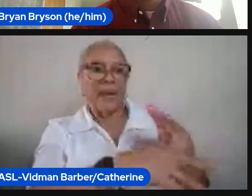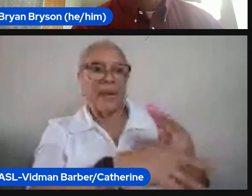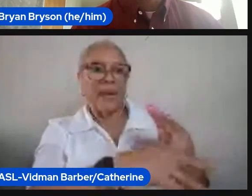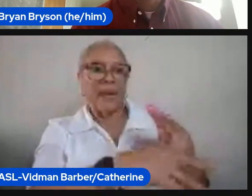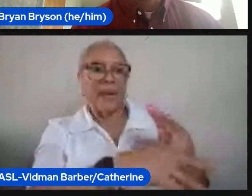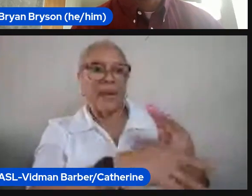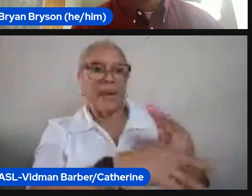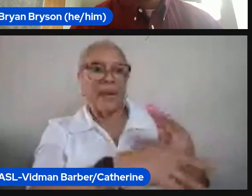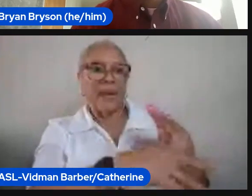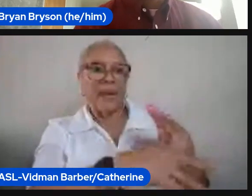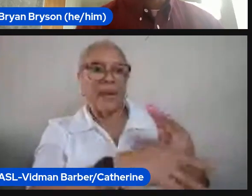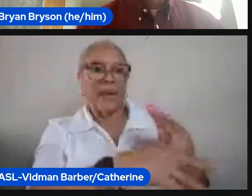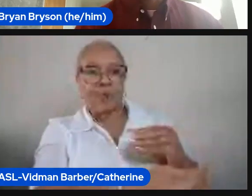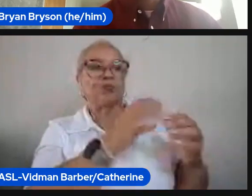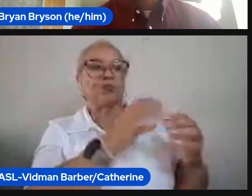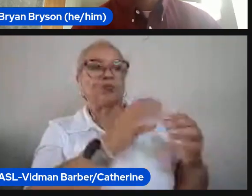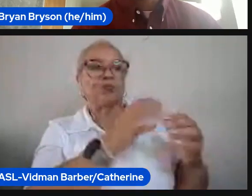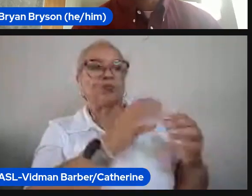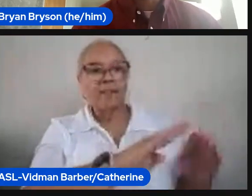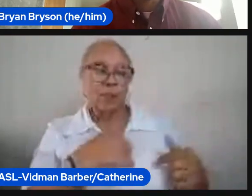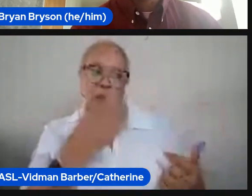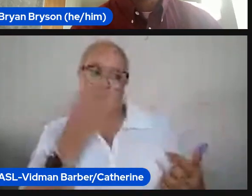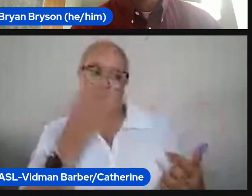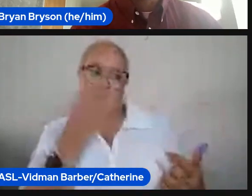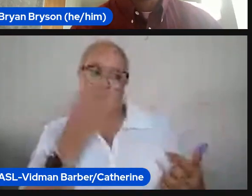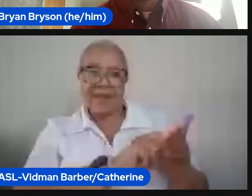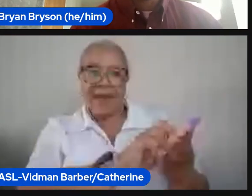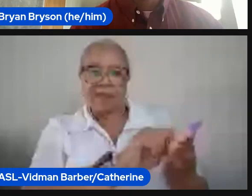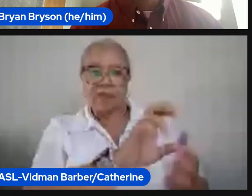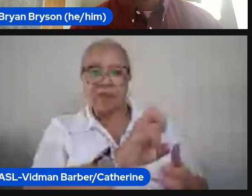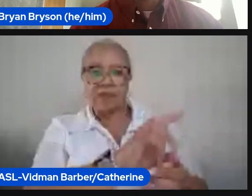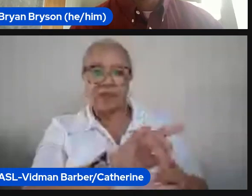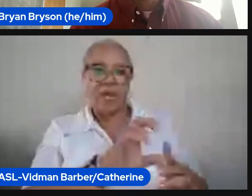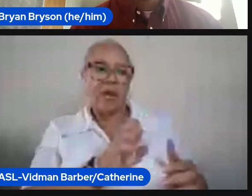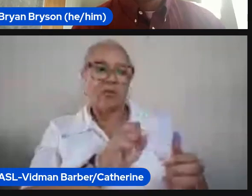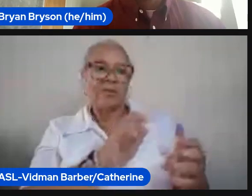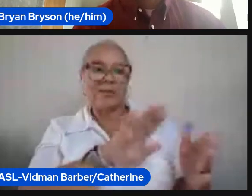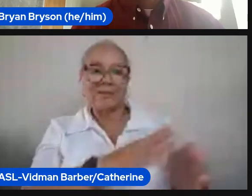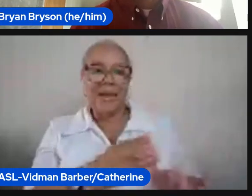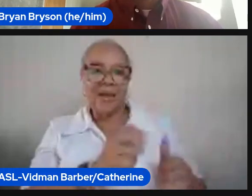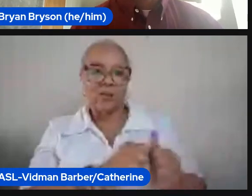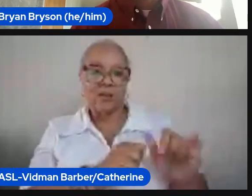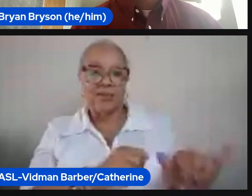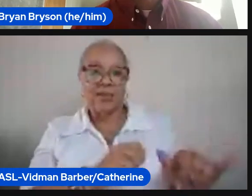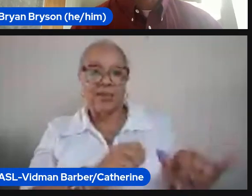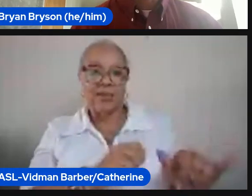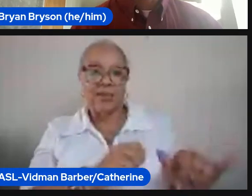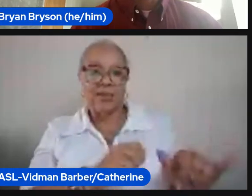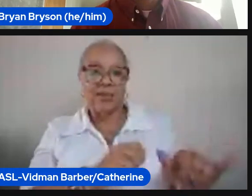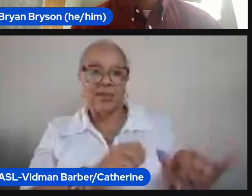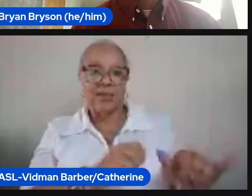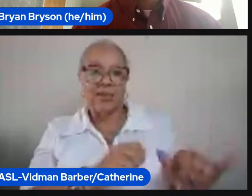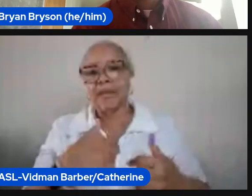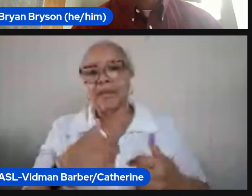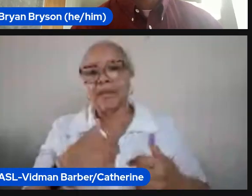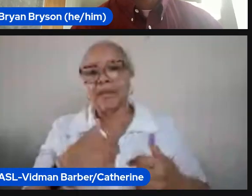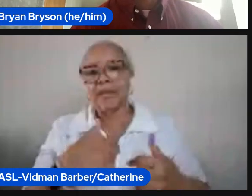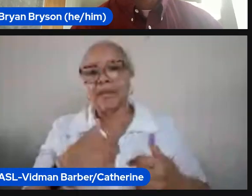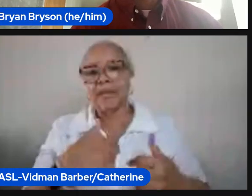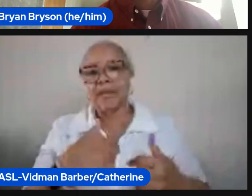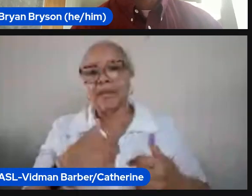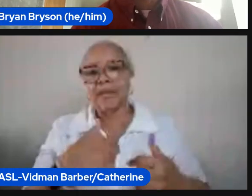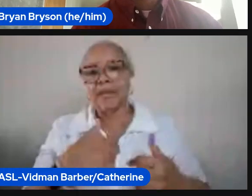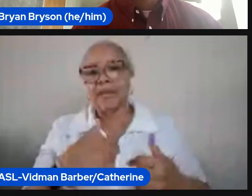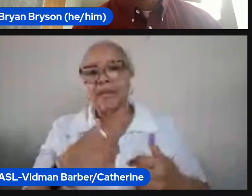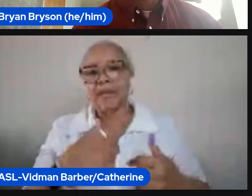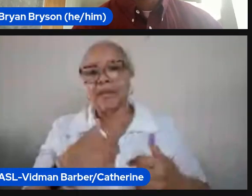but we don't actually know why the cancer cells died with this drug. We just have high throughput transcriptional data in all these